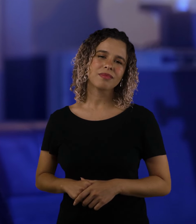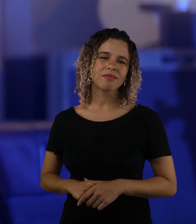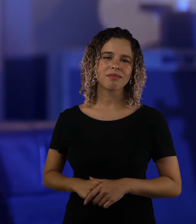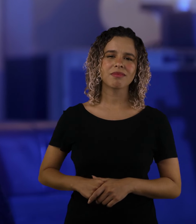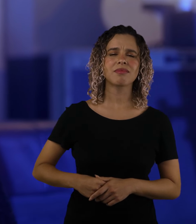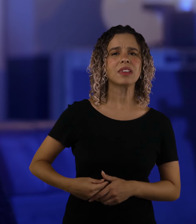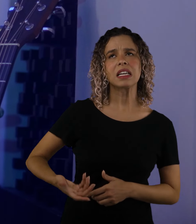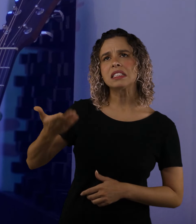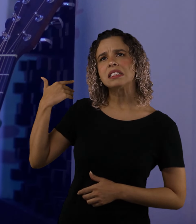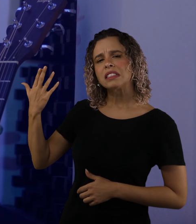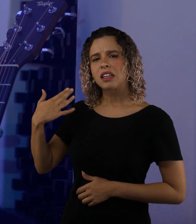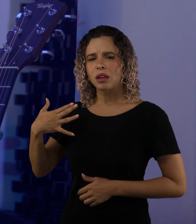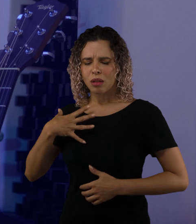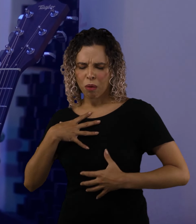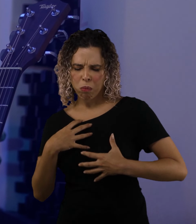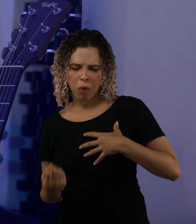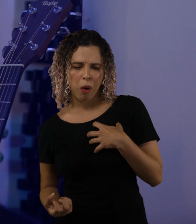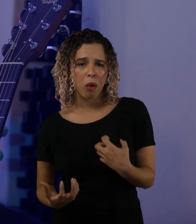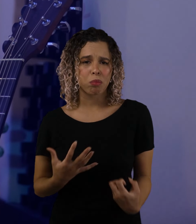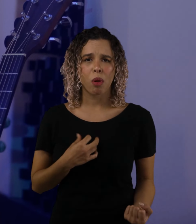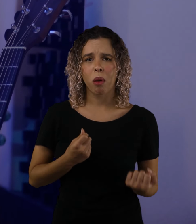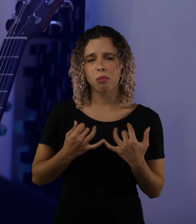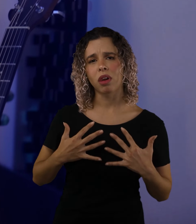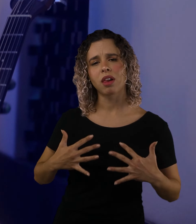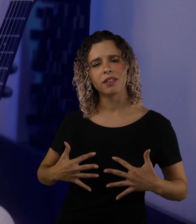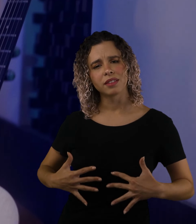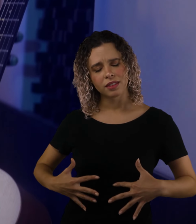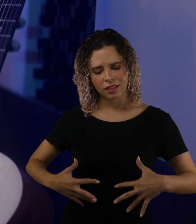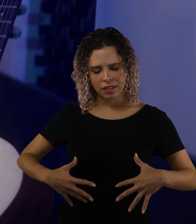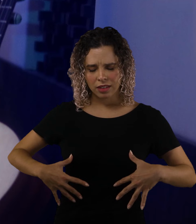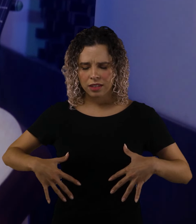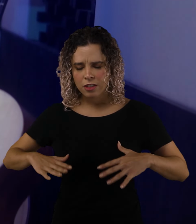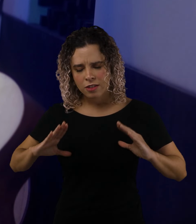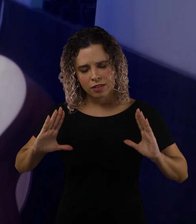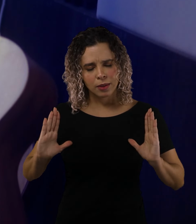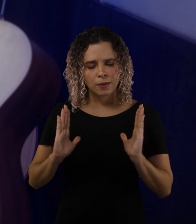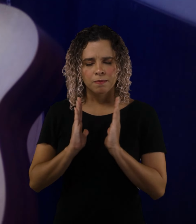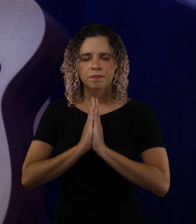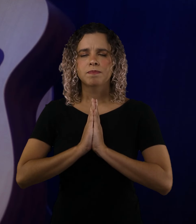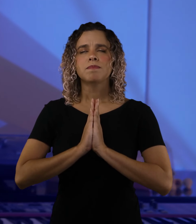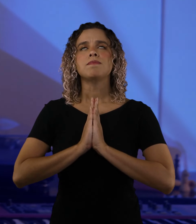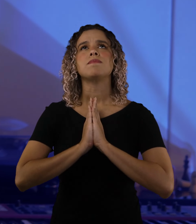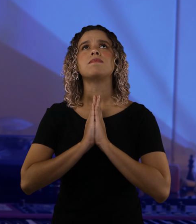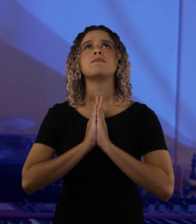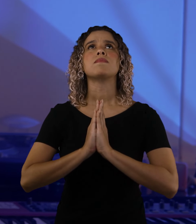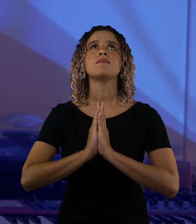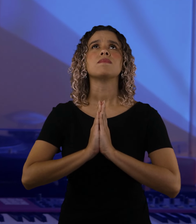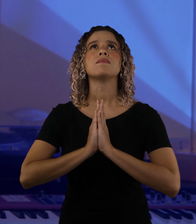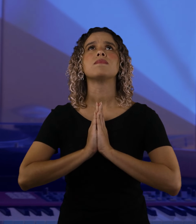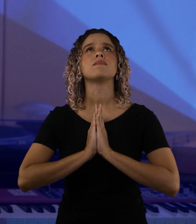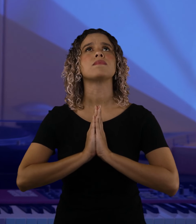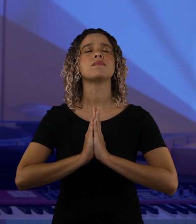Back when I was feeling broken, I focused on a prayer. Pego